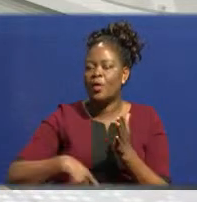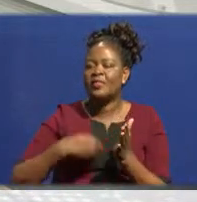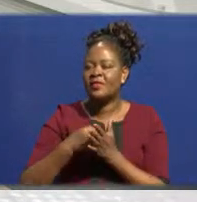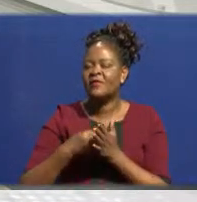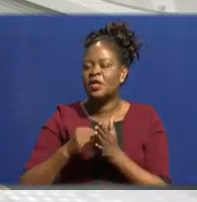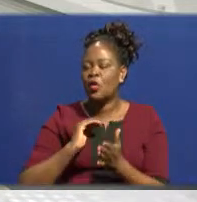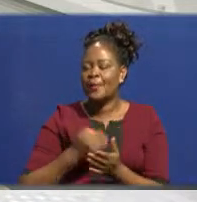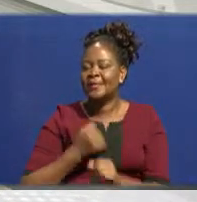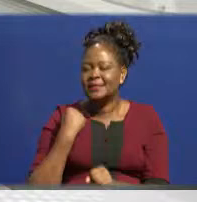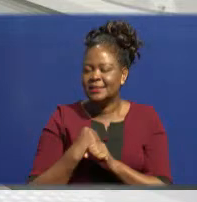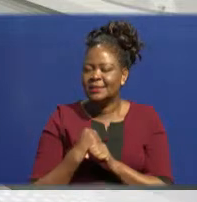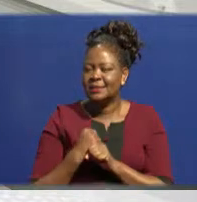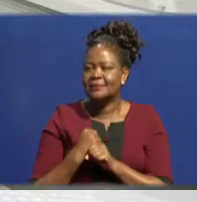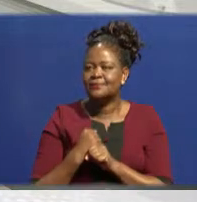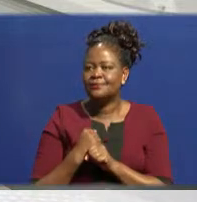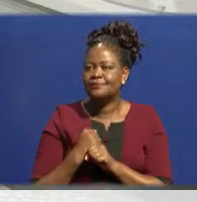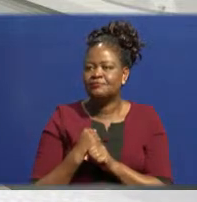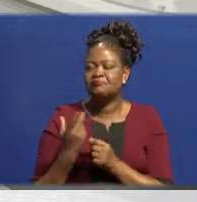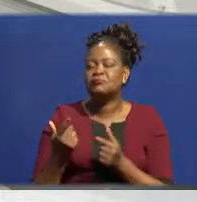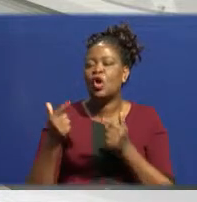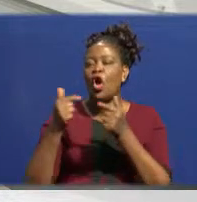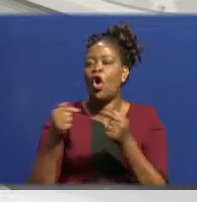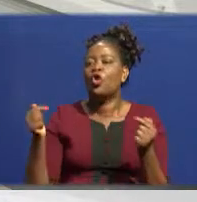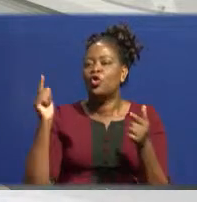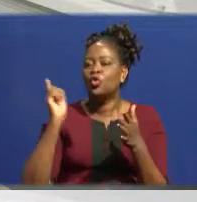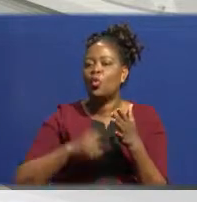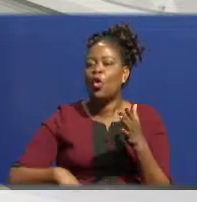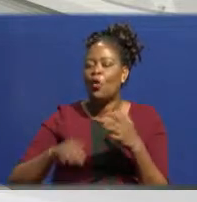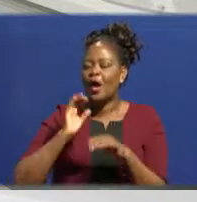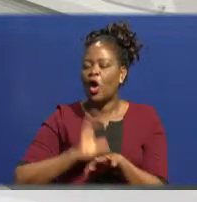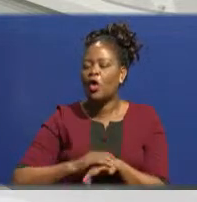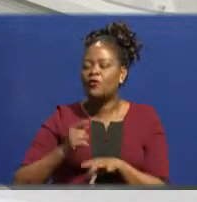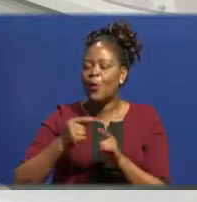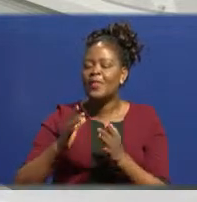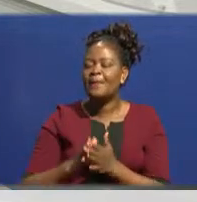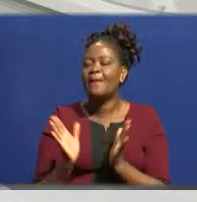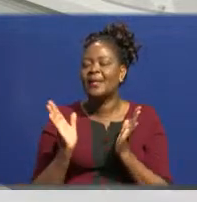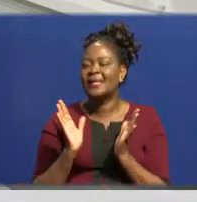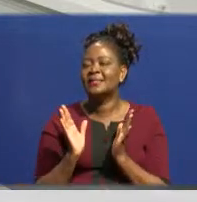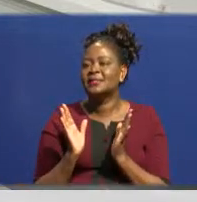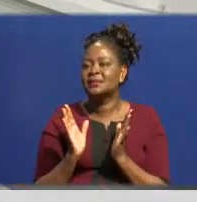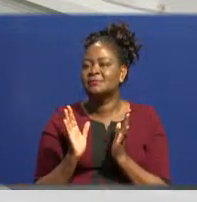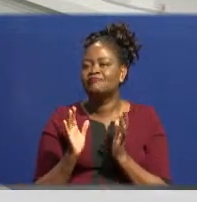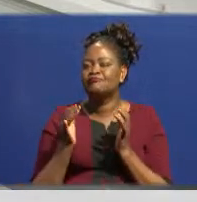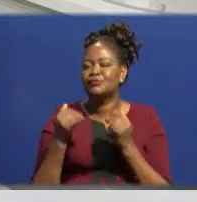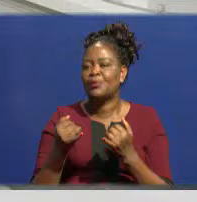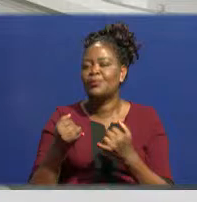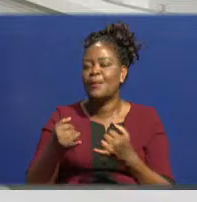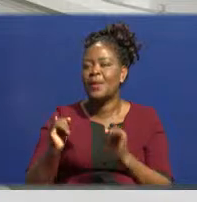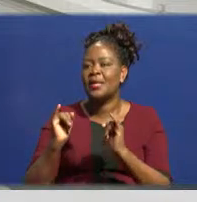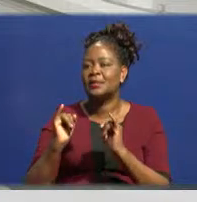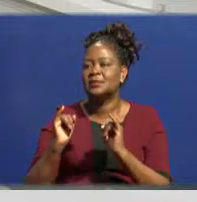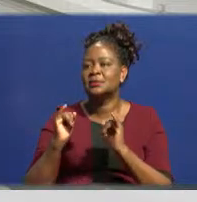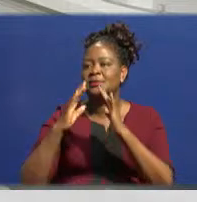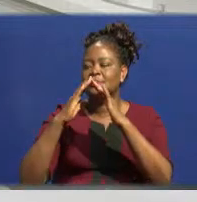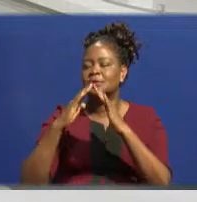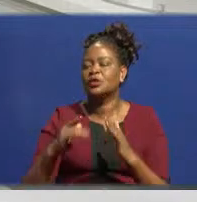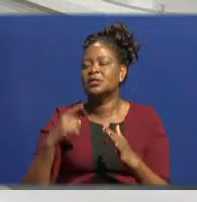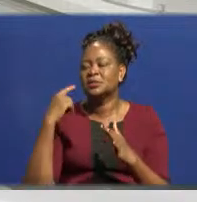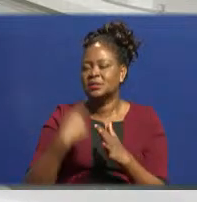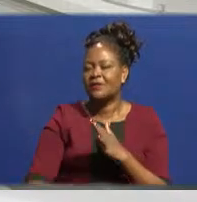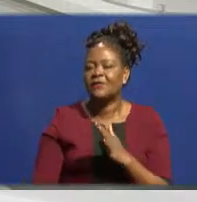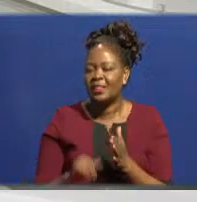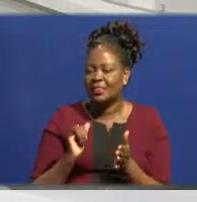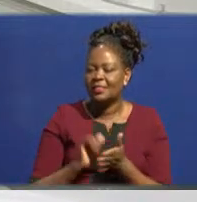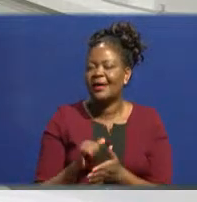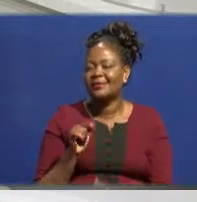Committee did, it went contrary to what we got from the public. implementing a housing levy